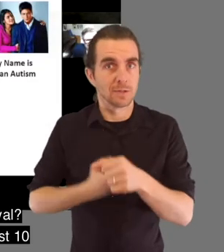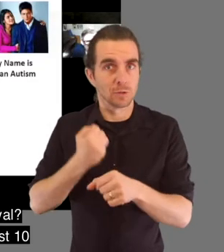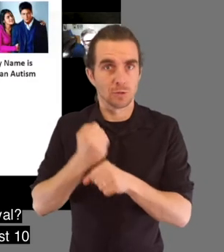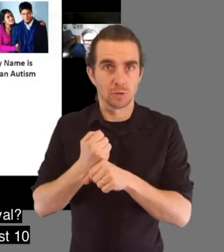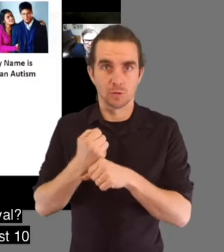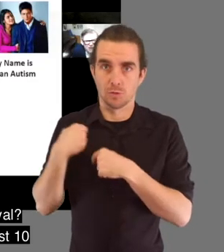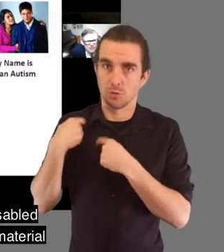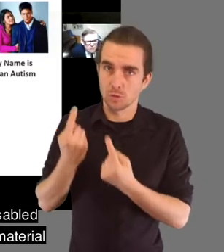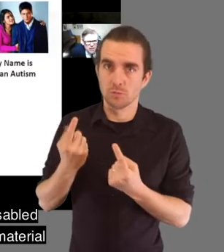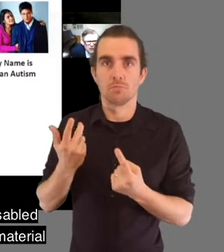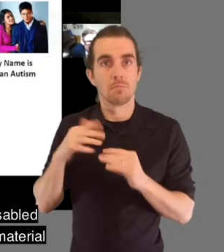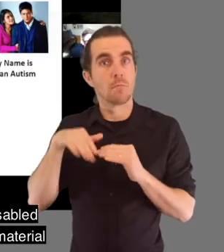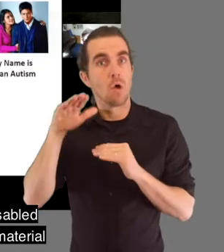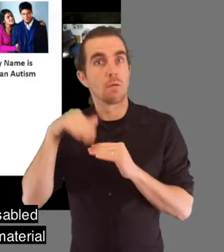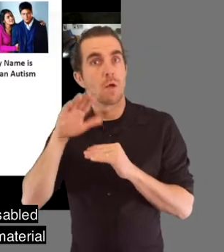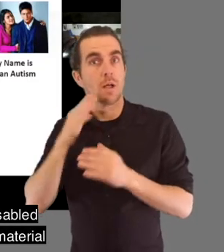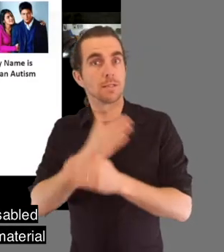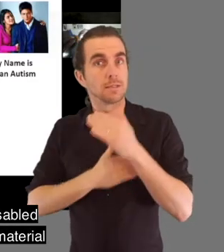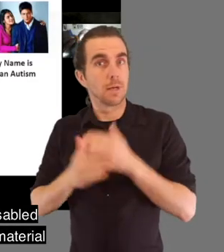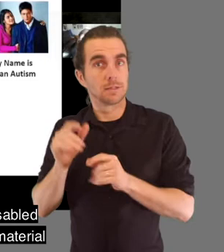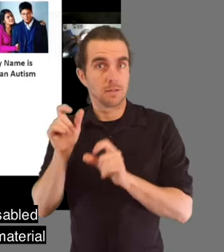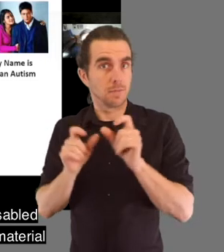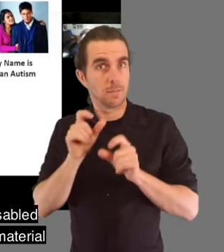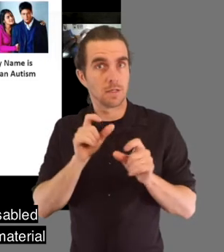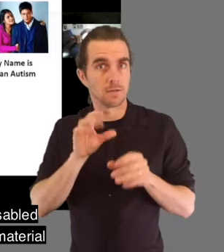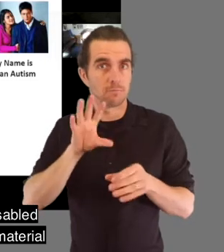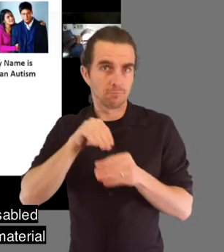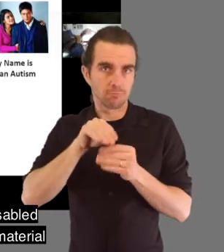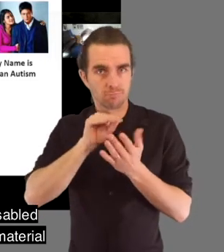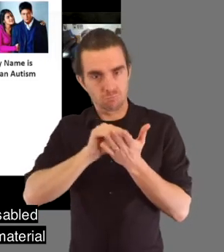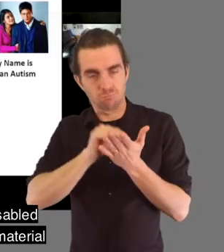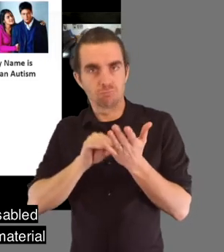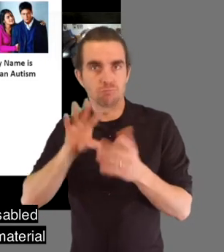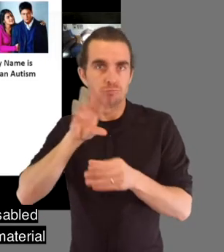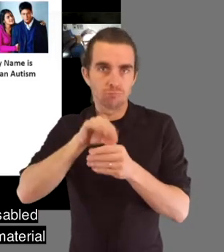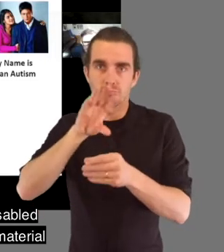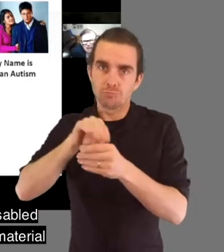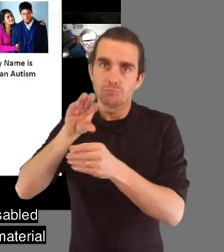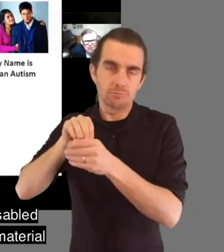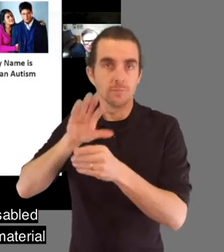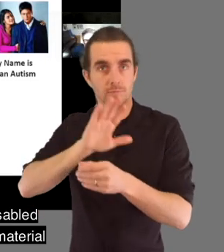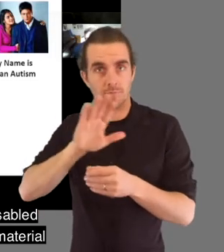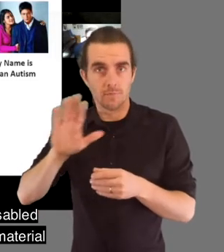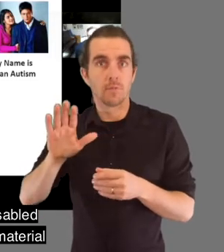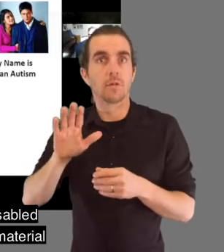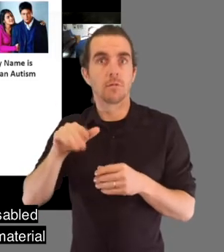in the last 10 years or so is that many more disabled characters have been written